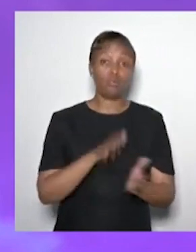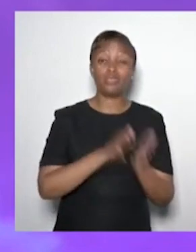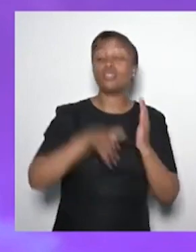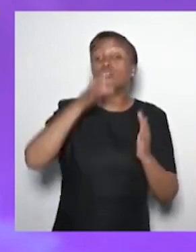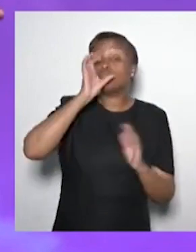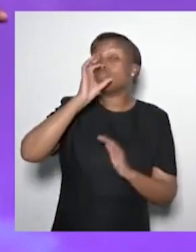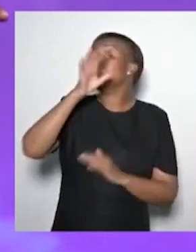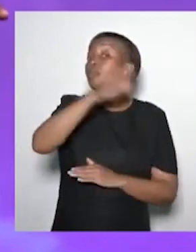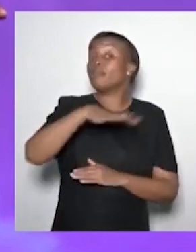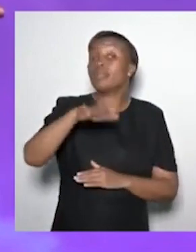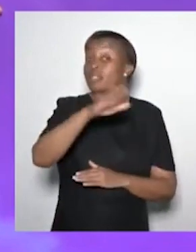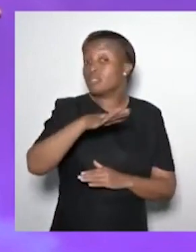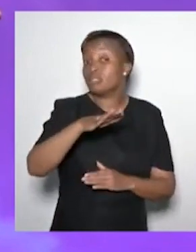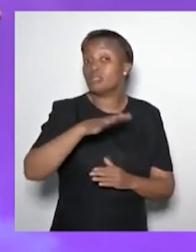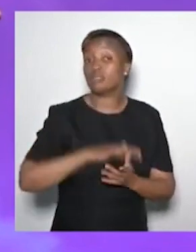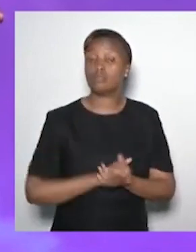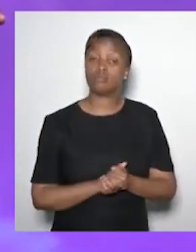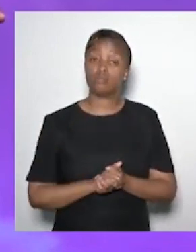where there's snooker.